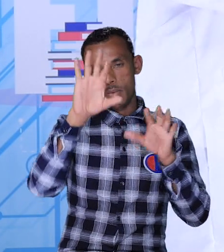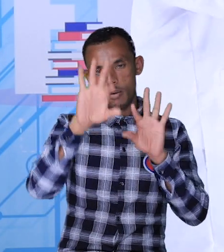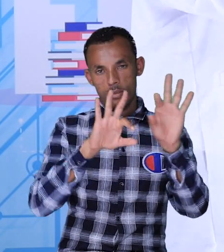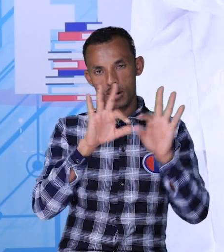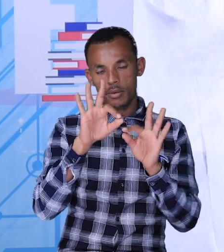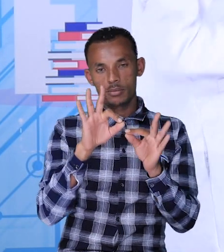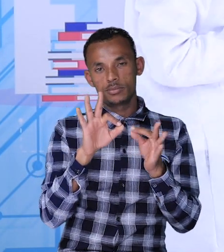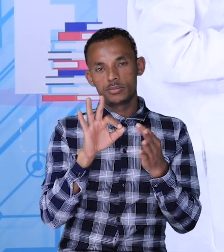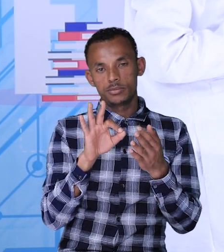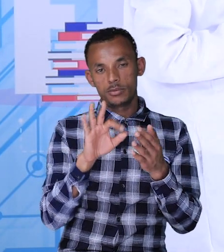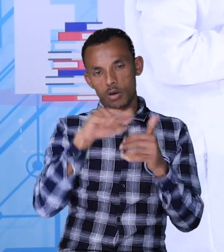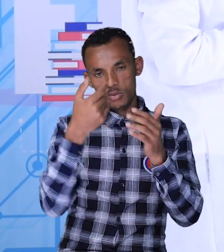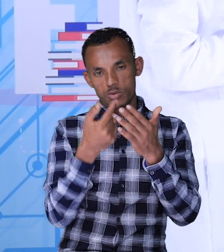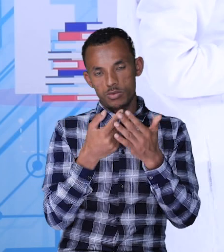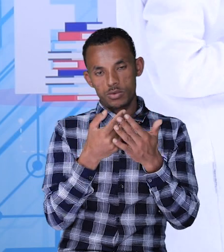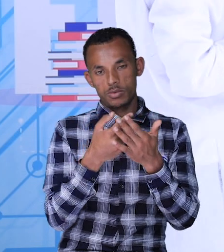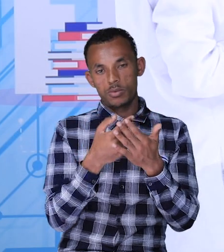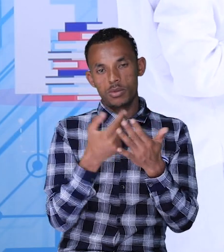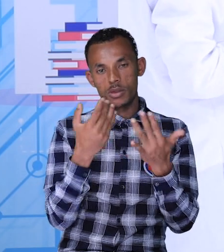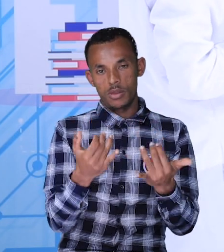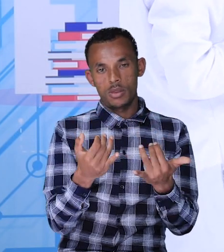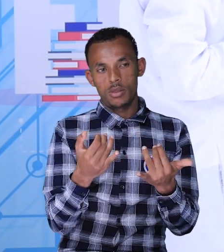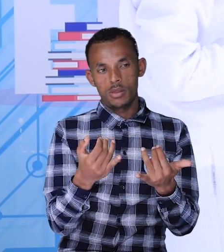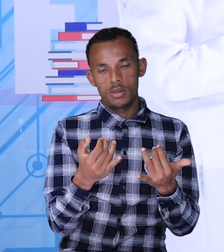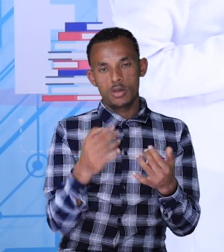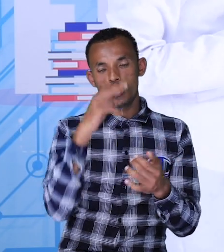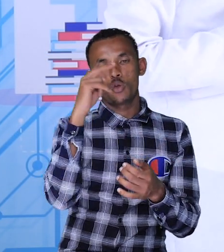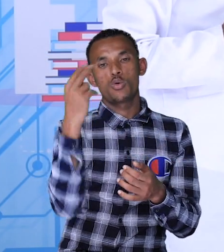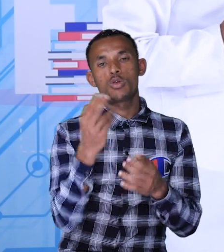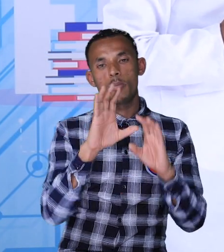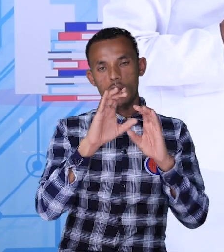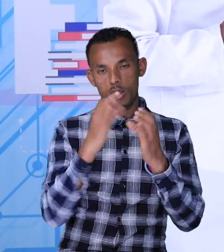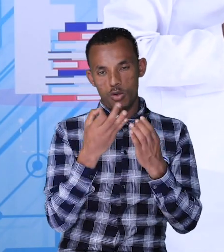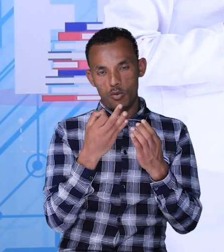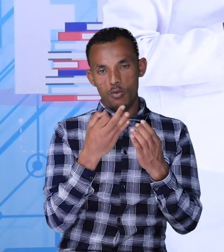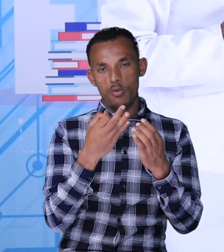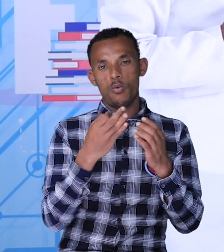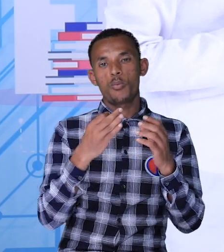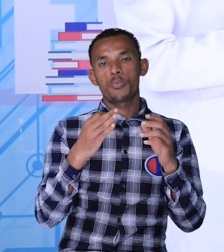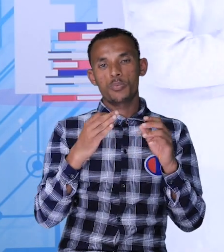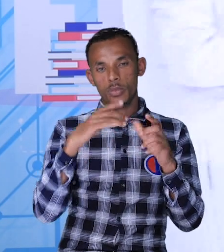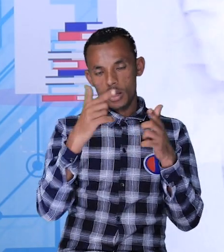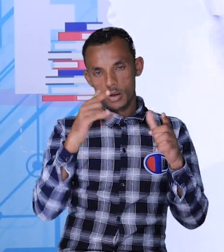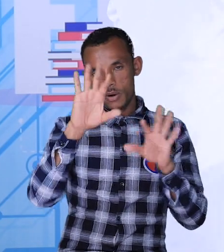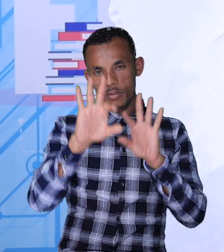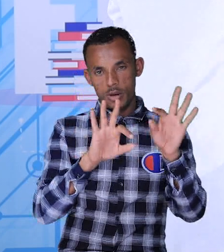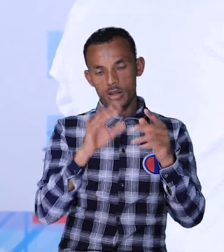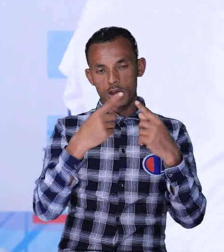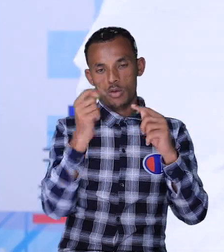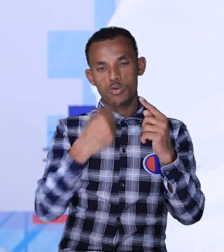how to select the sample. Now, using part of random number below, try to